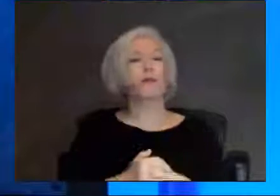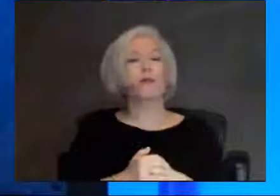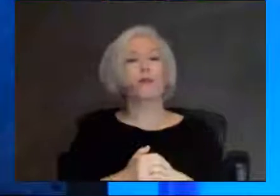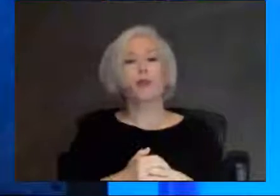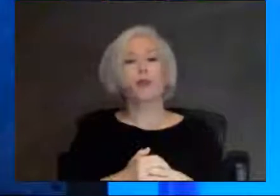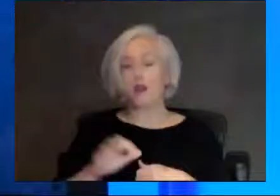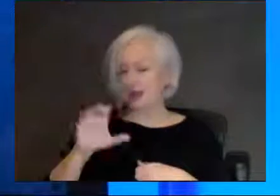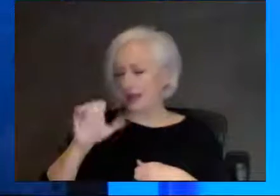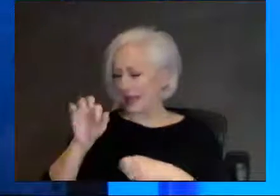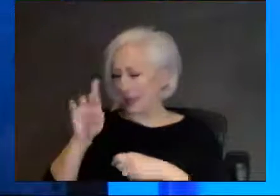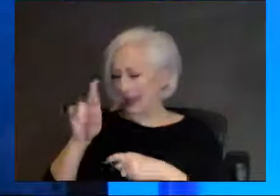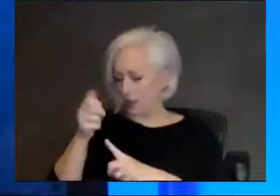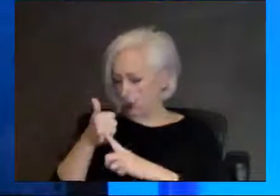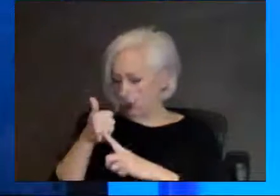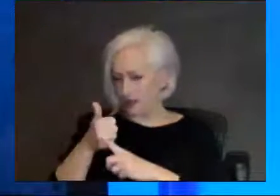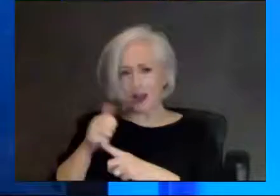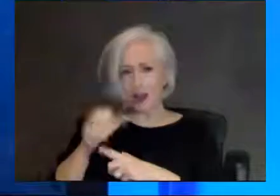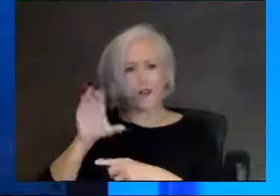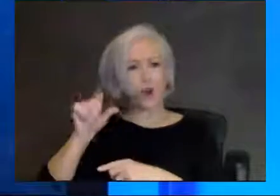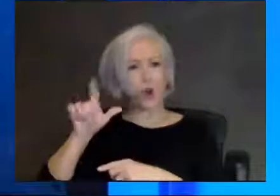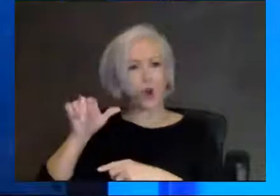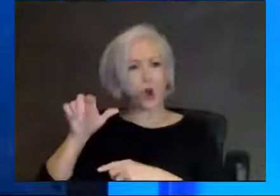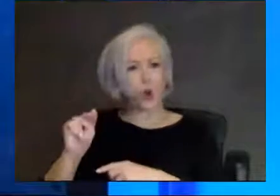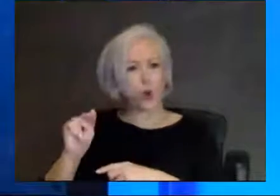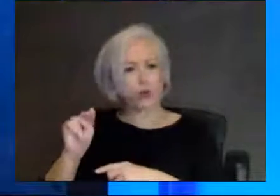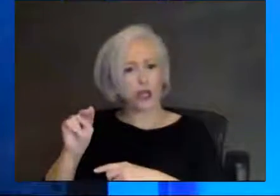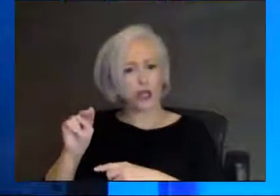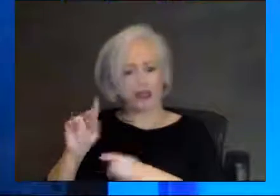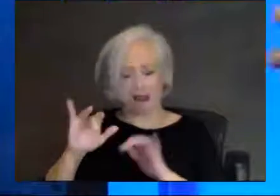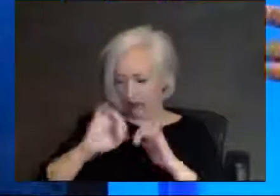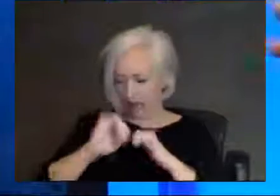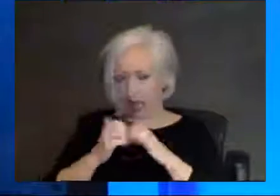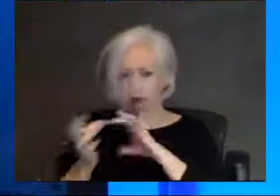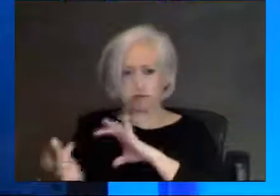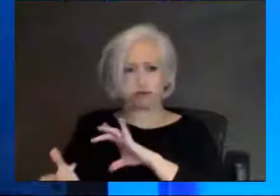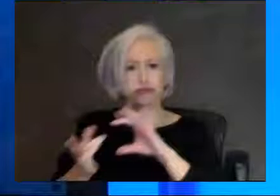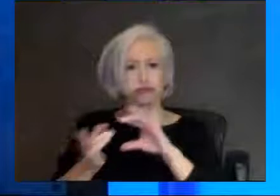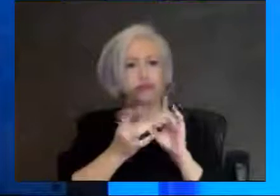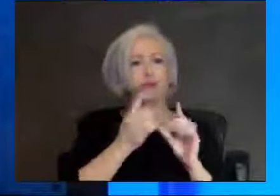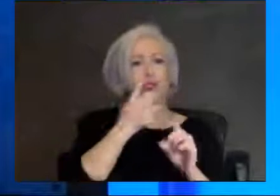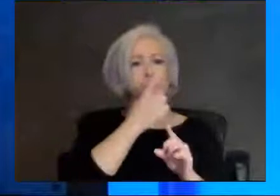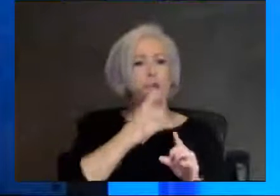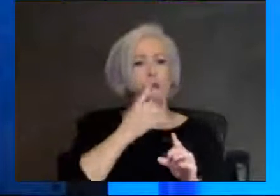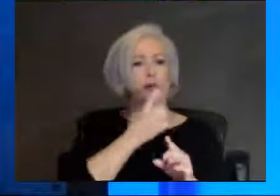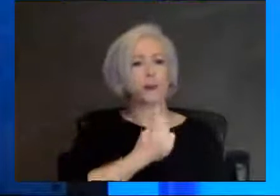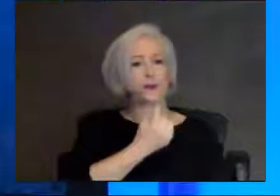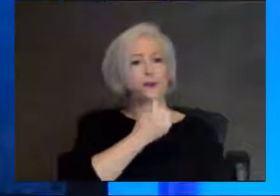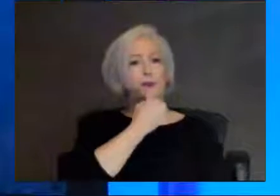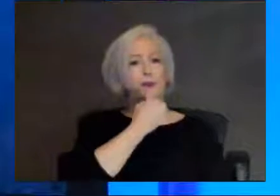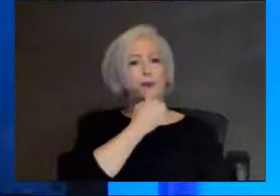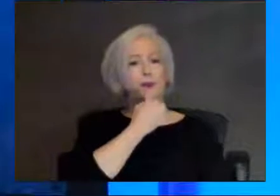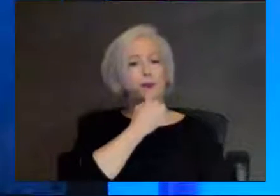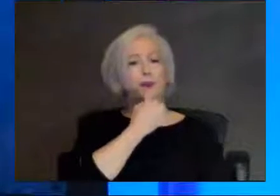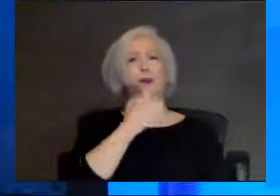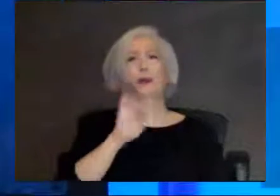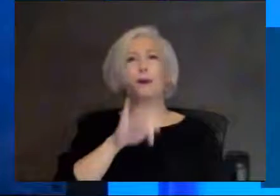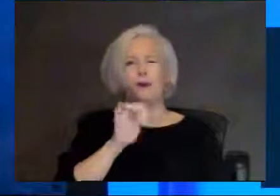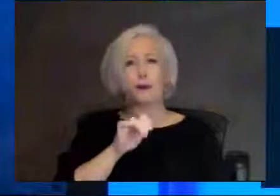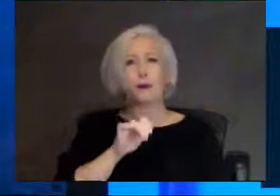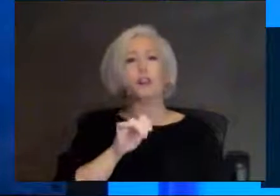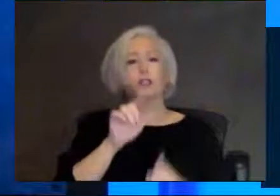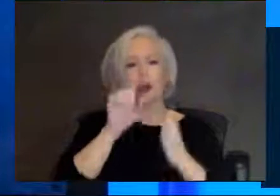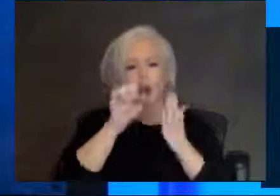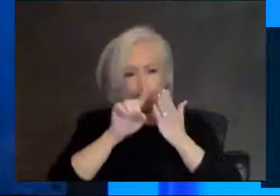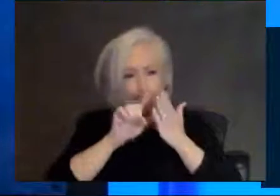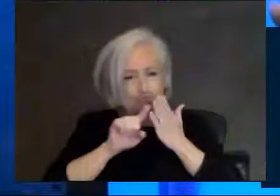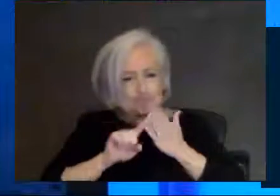we are feeling taste in our mouth, which is bitter. So I thought this is exciting to know, and I really went and looked into some databases